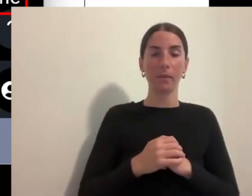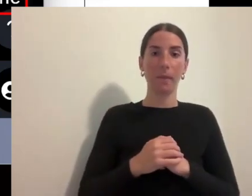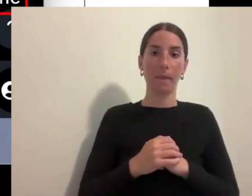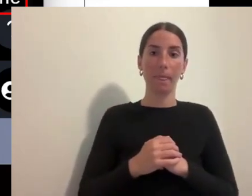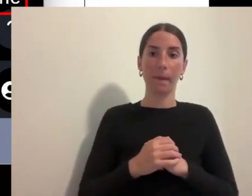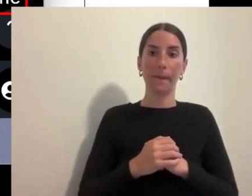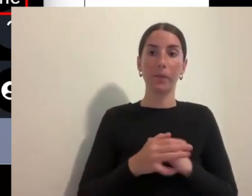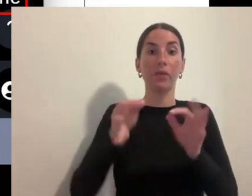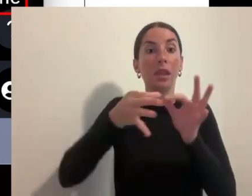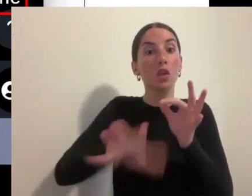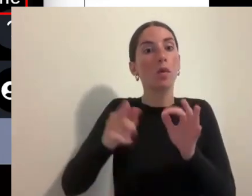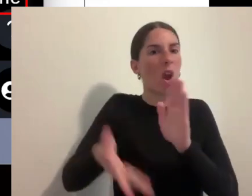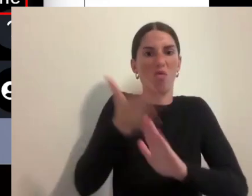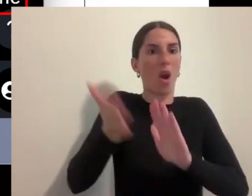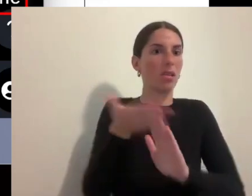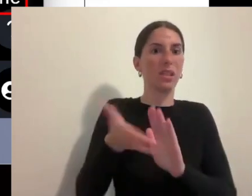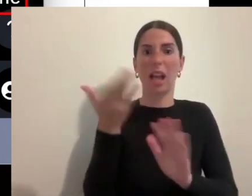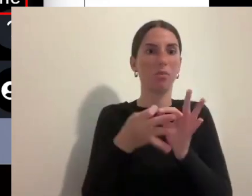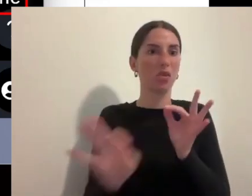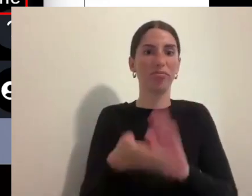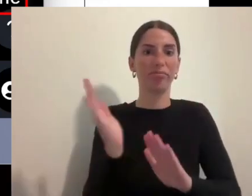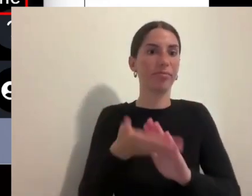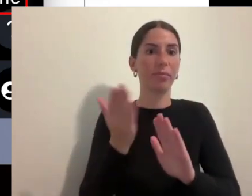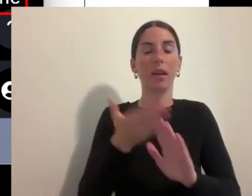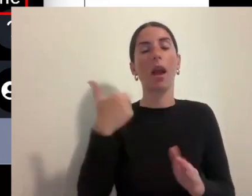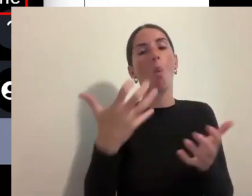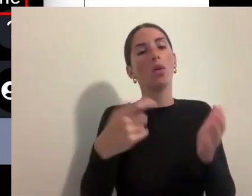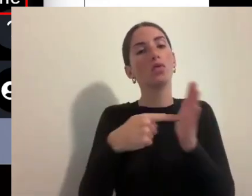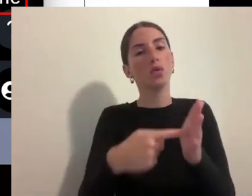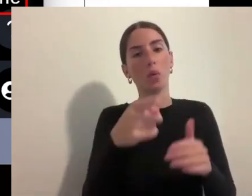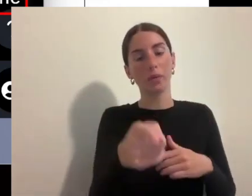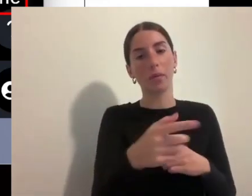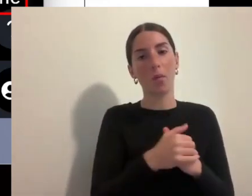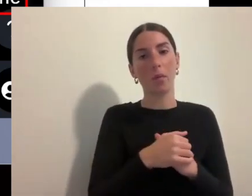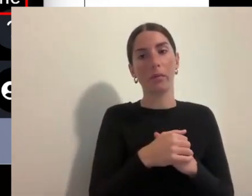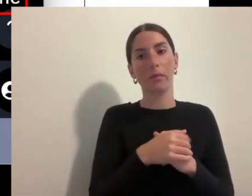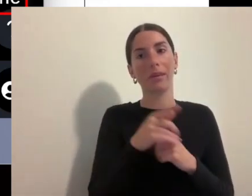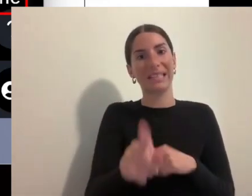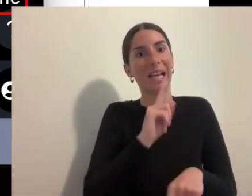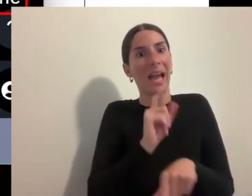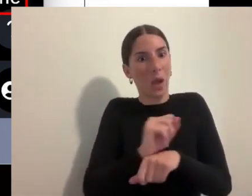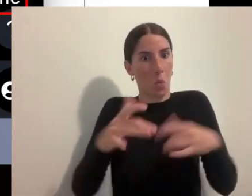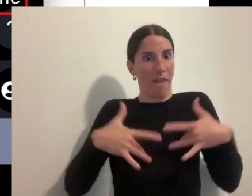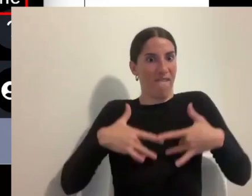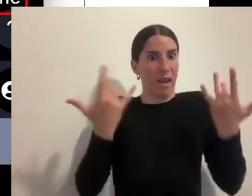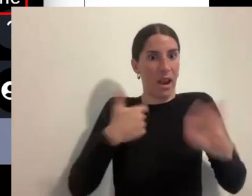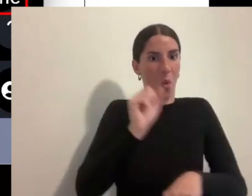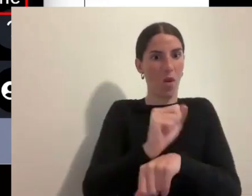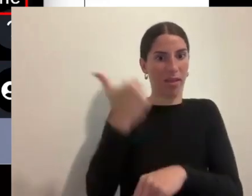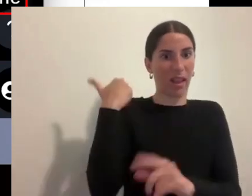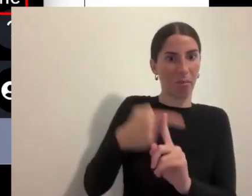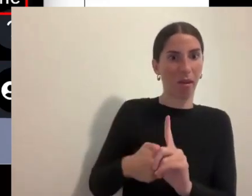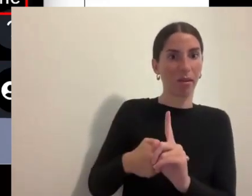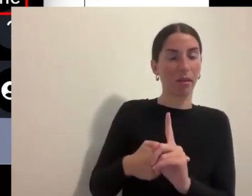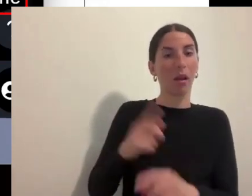because the interpreter runs the captions. And I just want to show you this from an actual event that I was working last month,